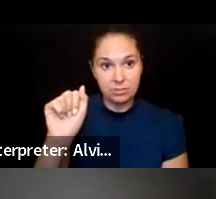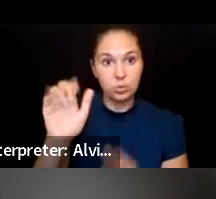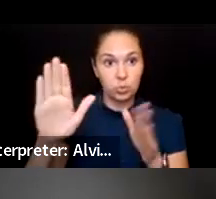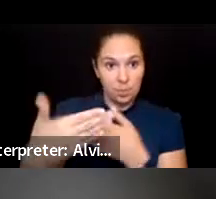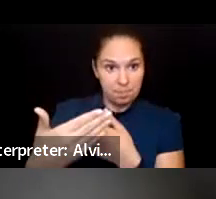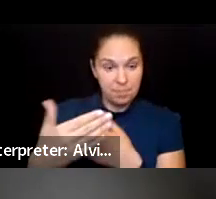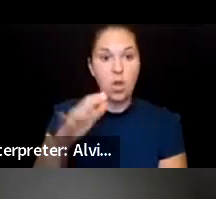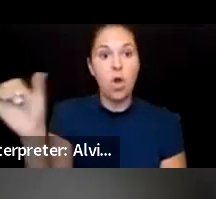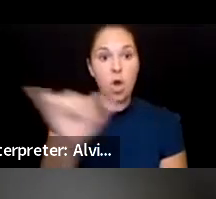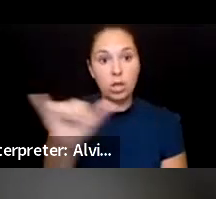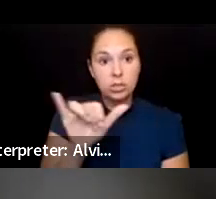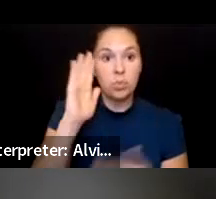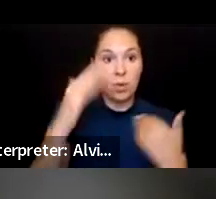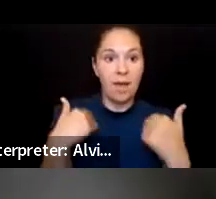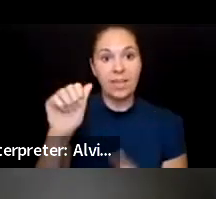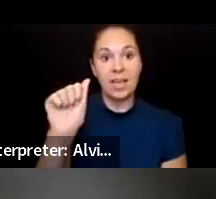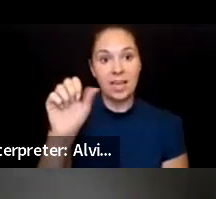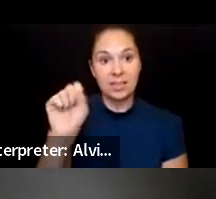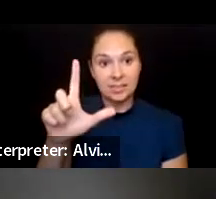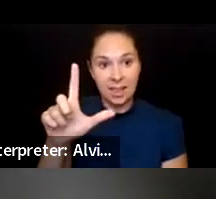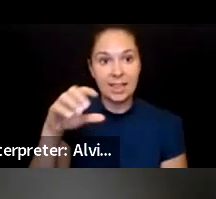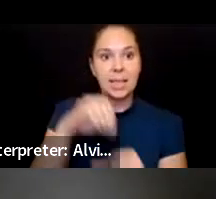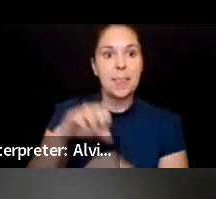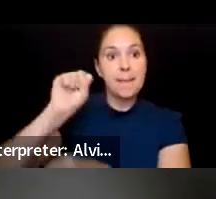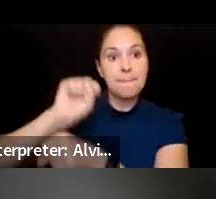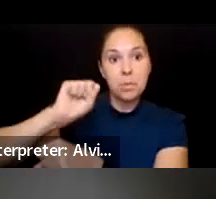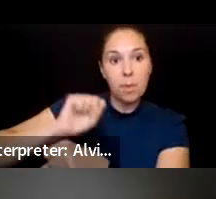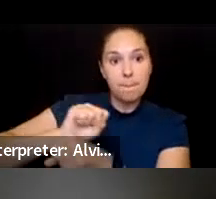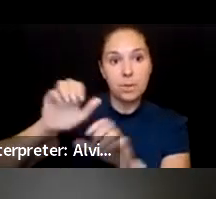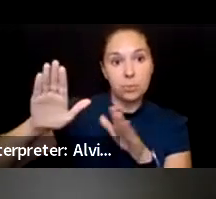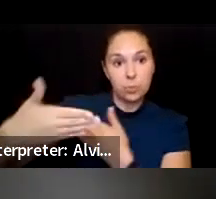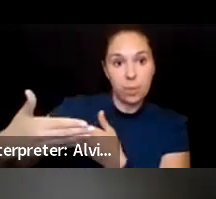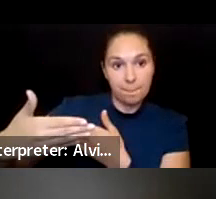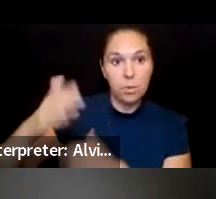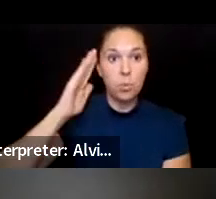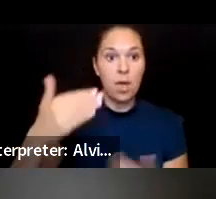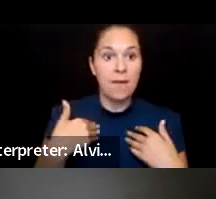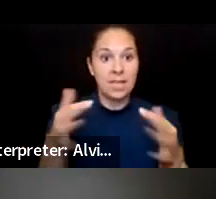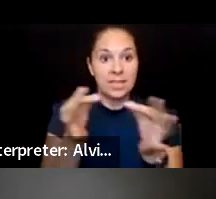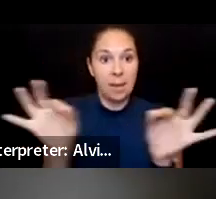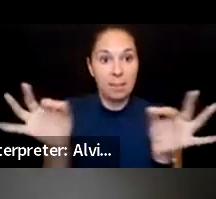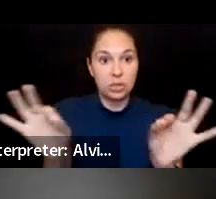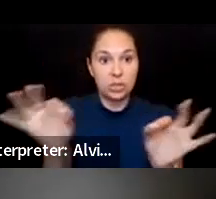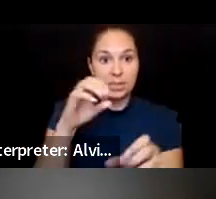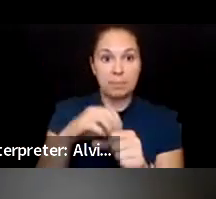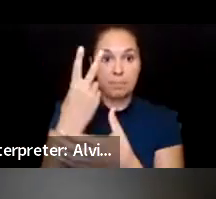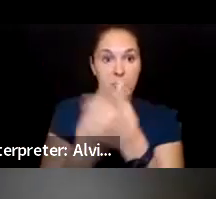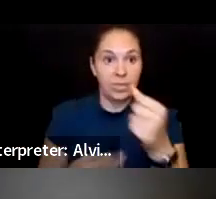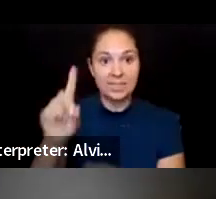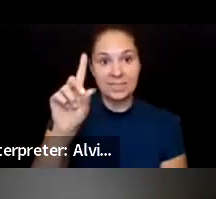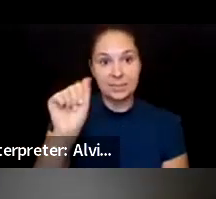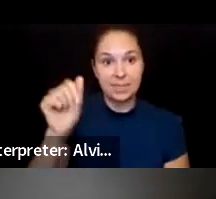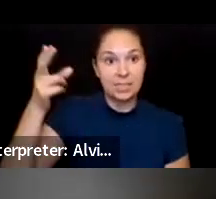room, and there will also be ASL in the employment room. There will be captioning in both disability